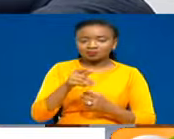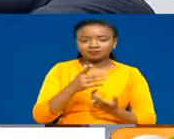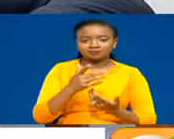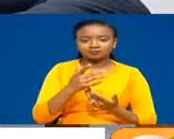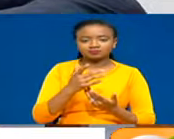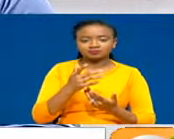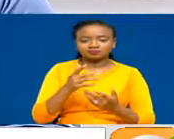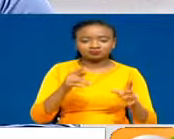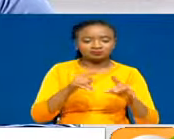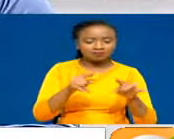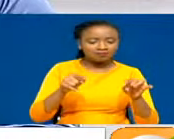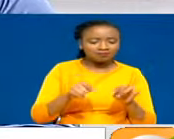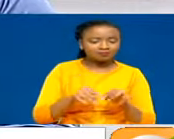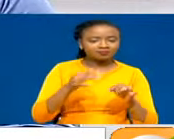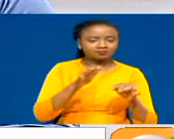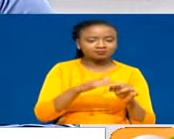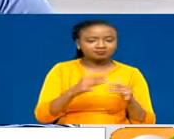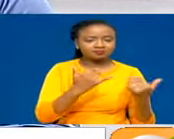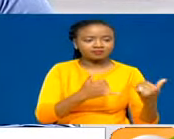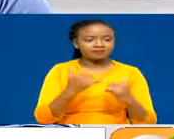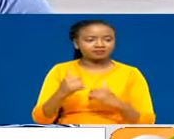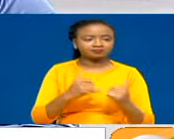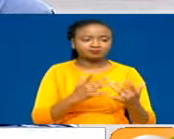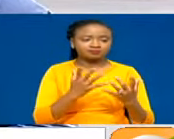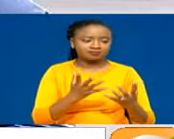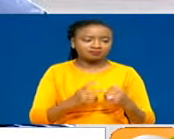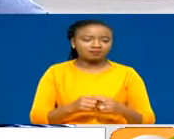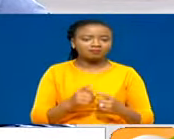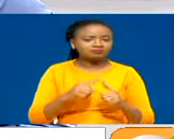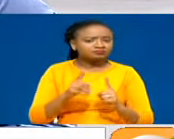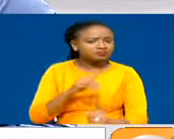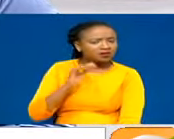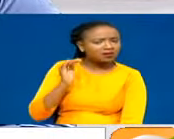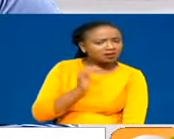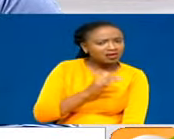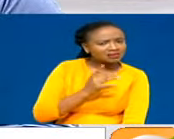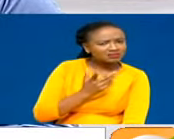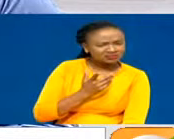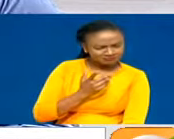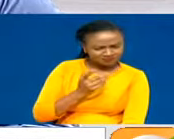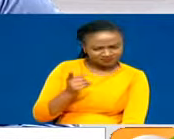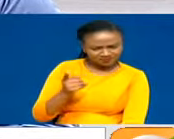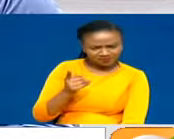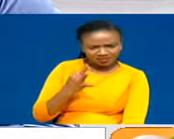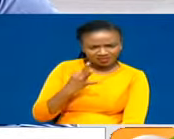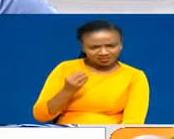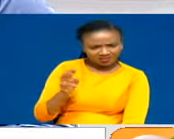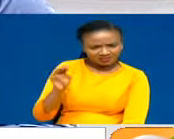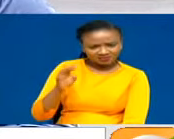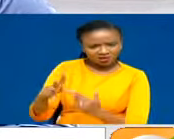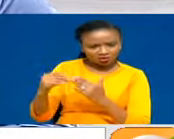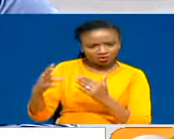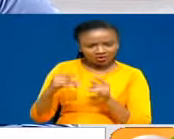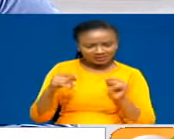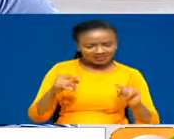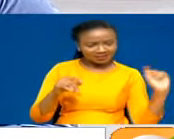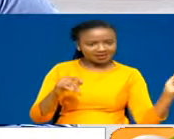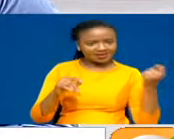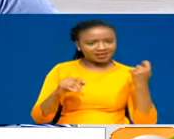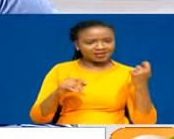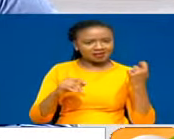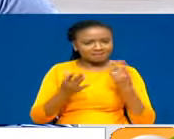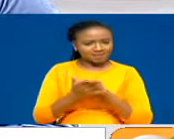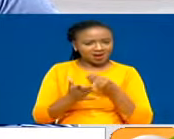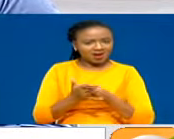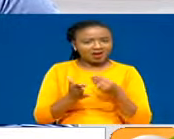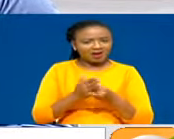play. Yeah, look, it's the obvious question here is, I mean, that's about $30 million. In our currency, he has like